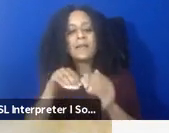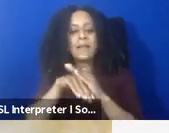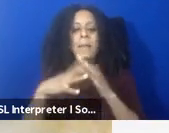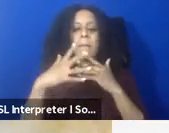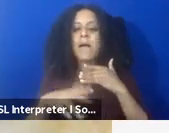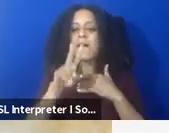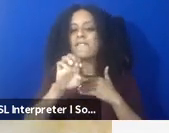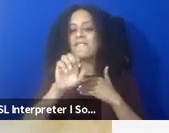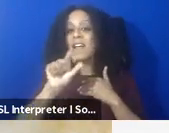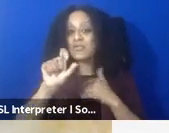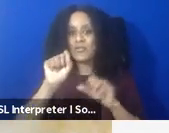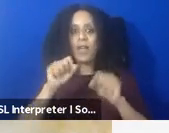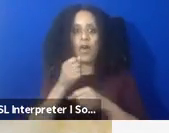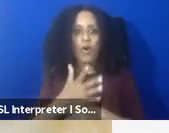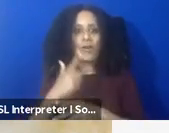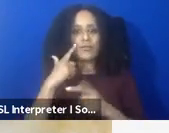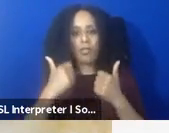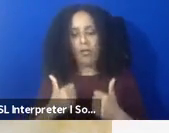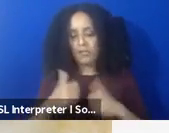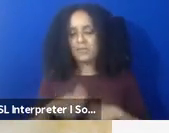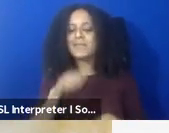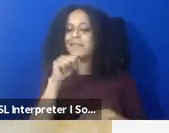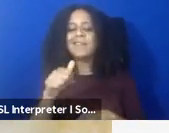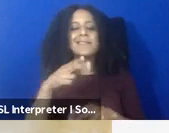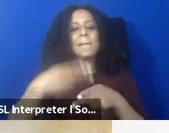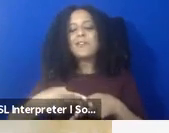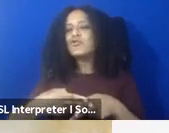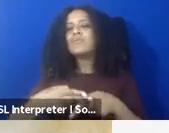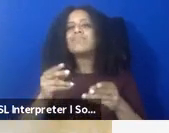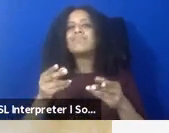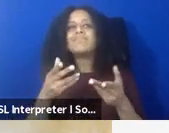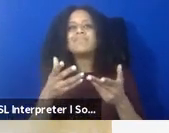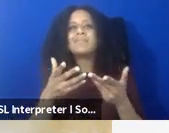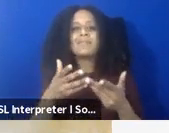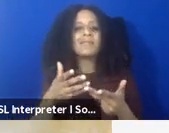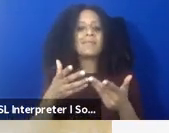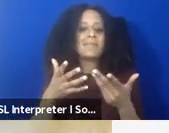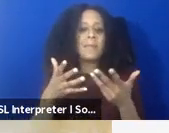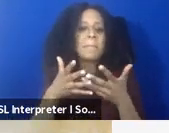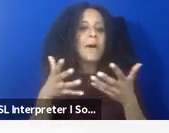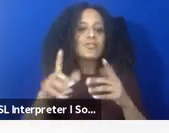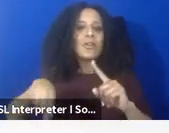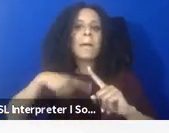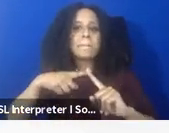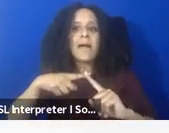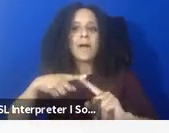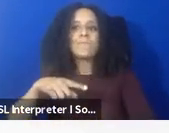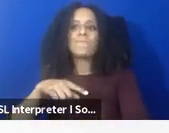cause hearing loss. But the other thing is it doesn't really mention anything about vestibular loss.